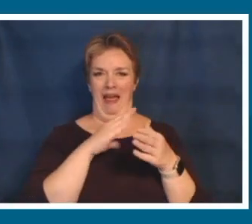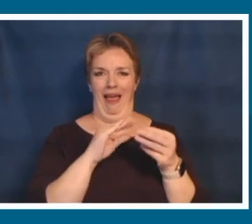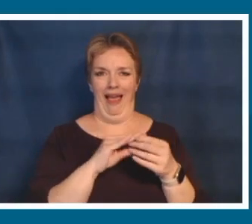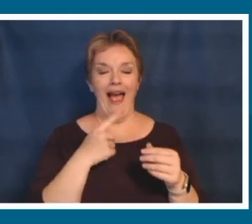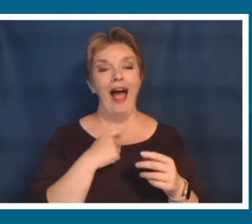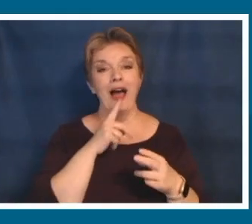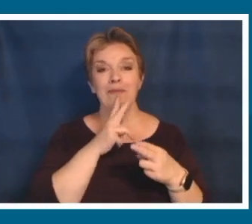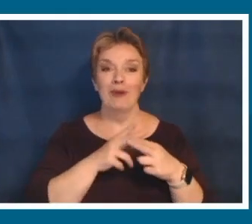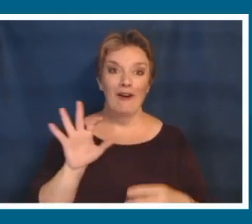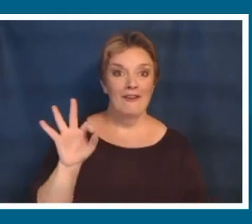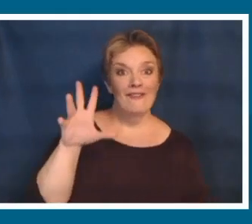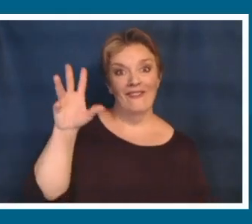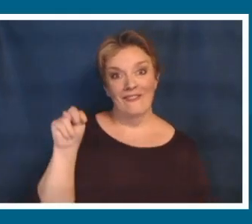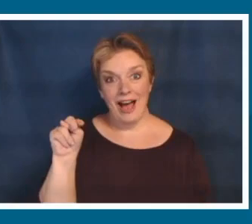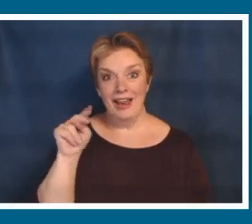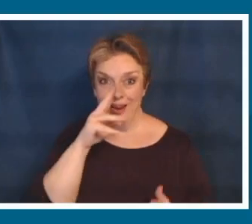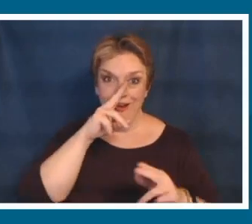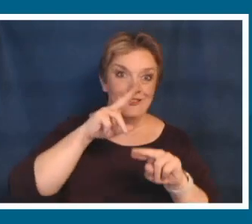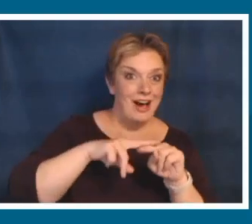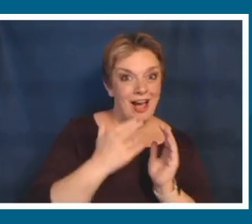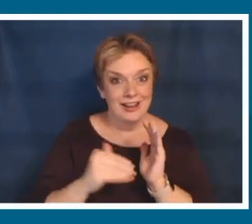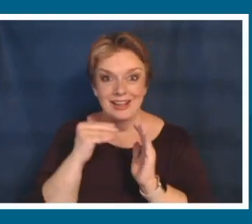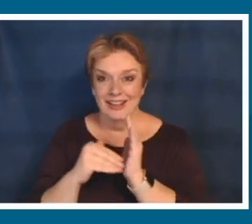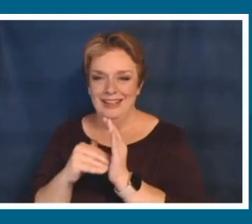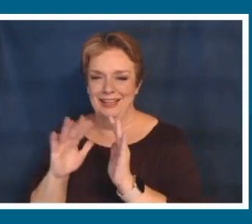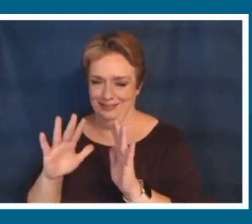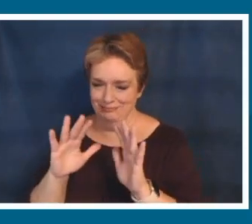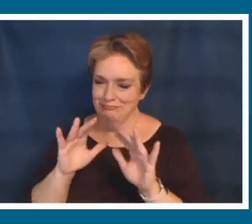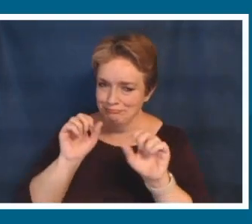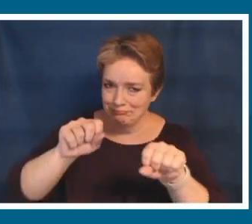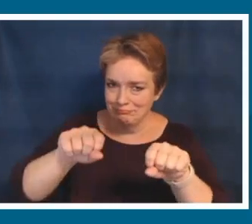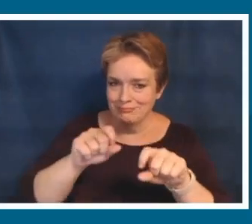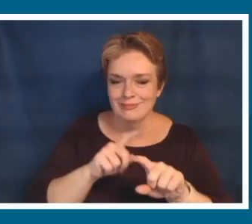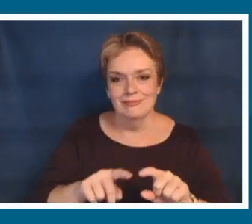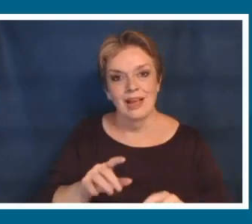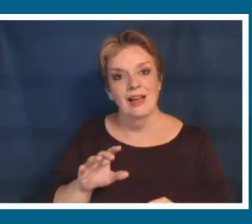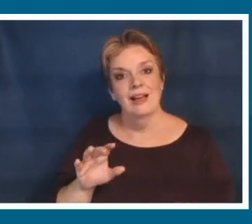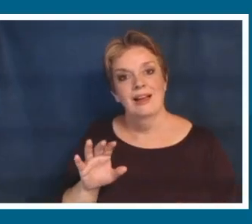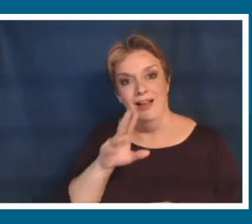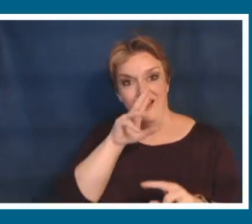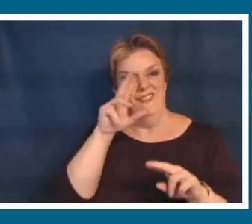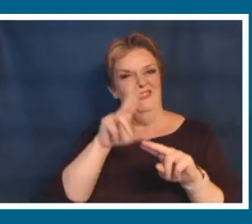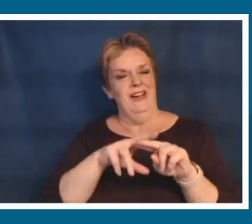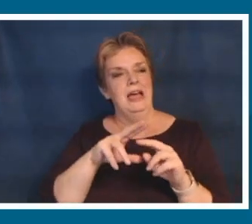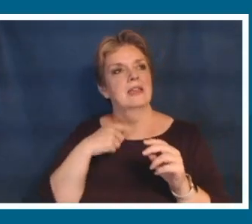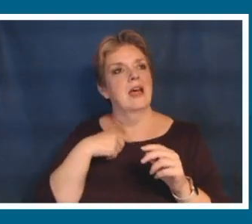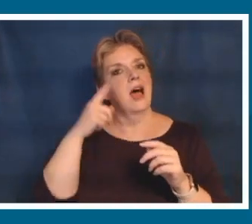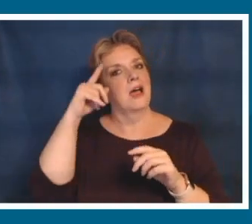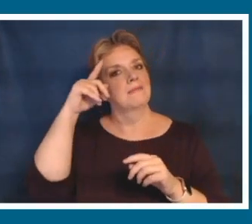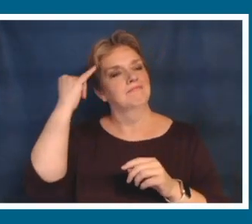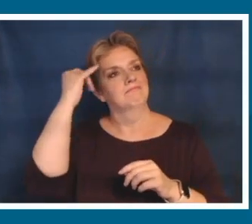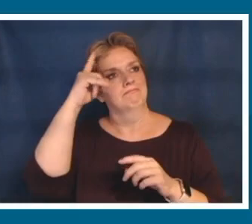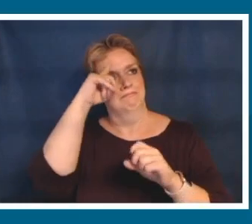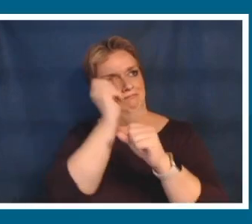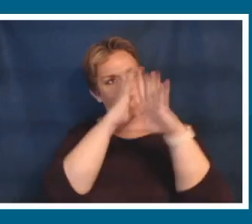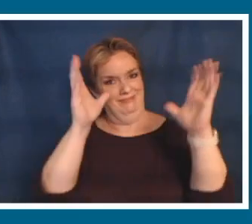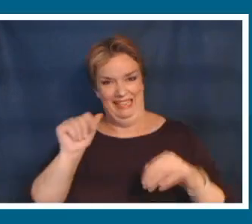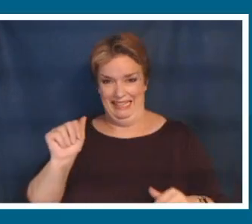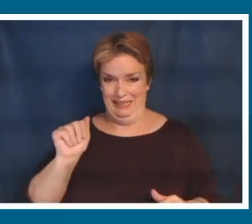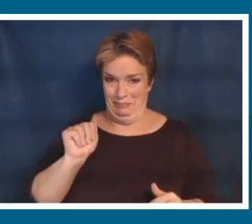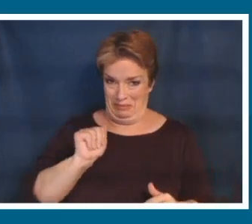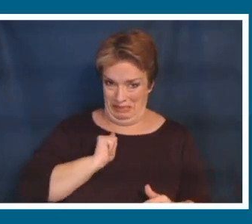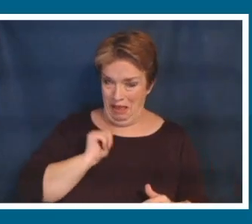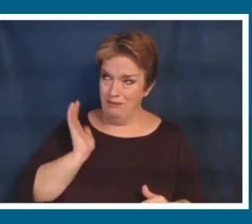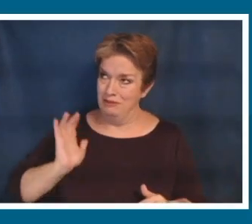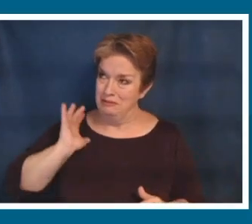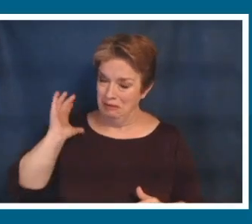describing our project. And when I say fun, I think of myself as a learner who desperately needed primary